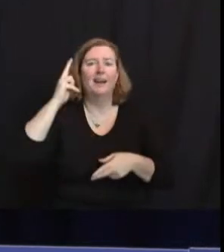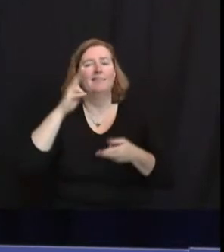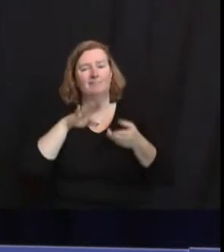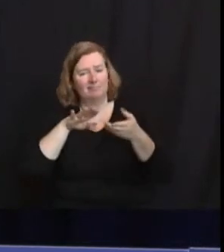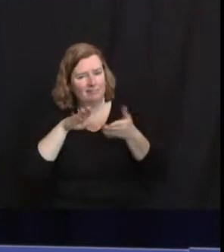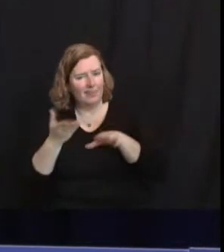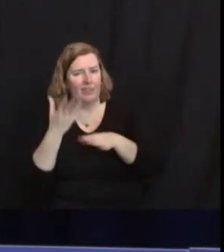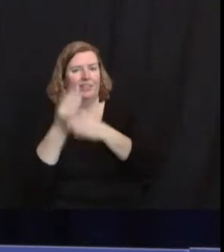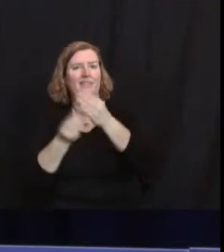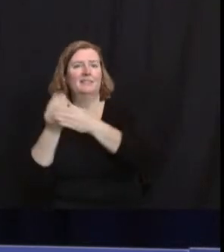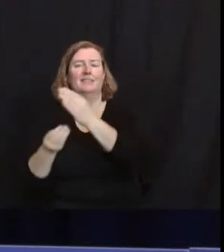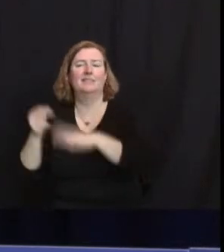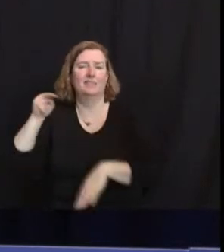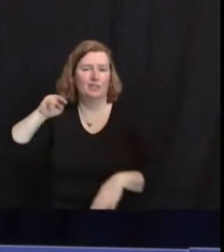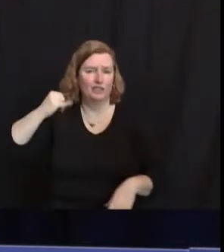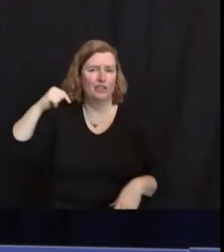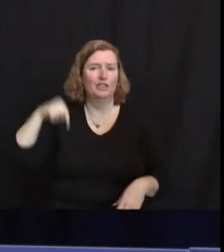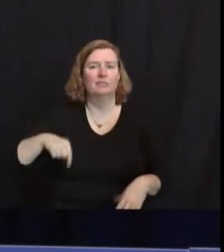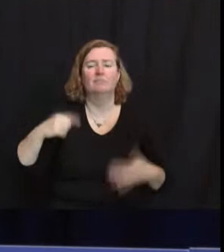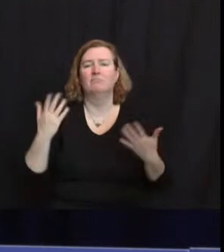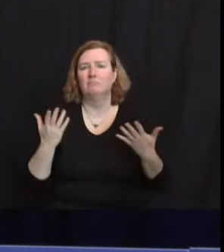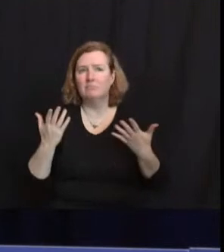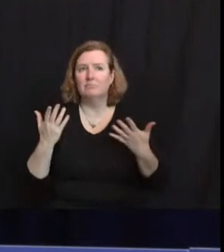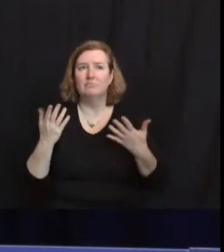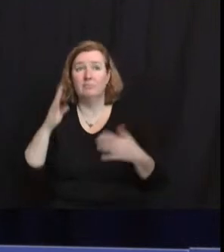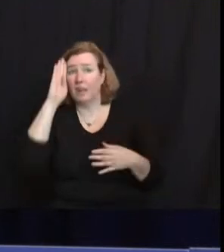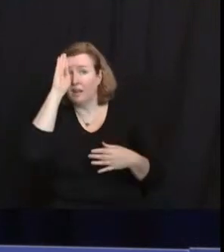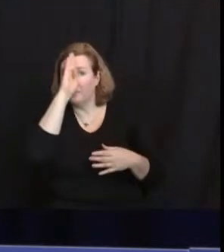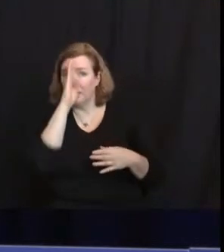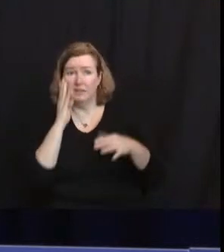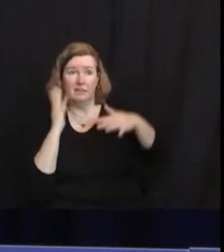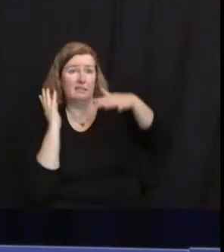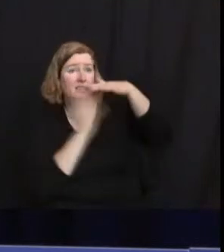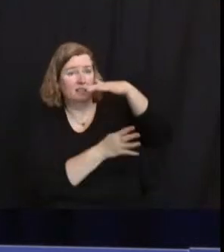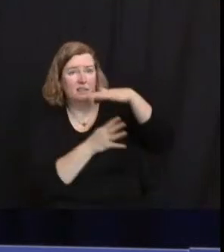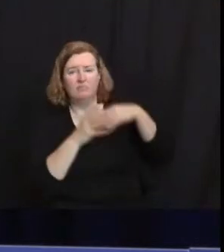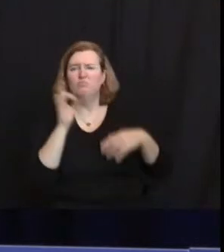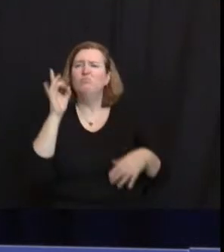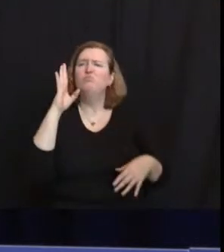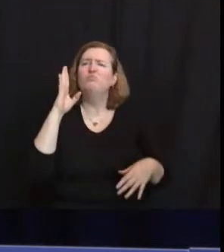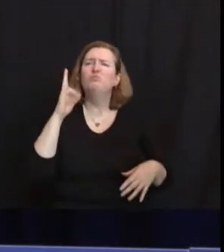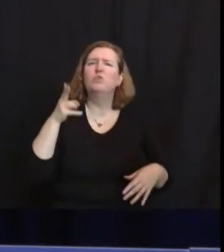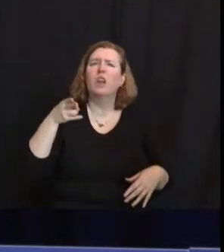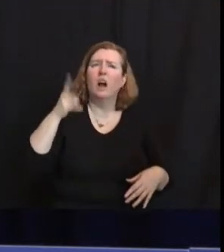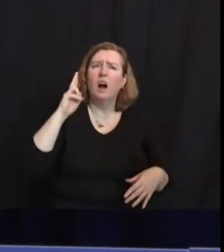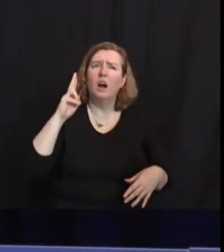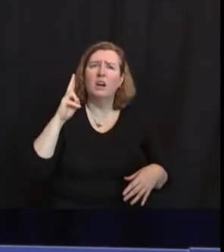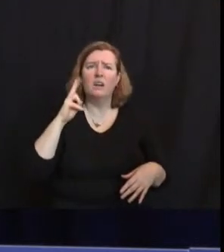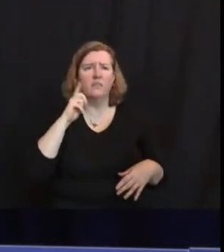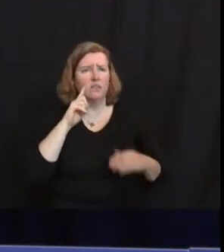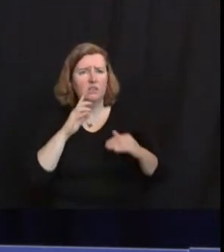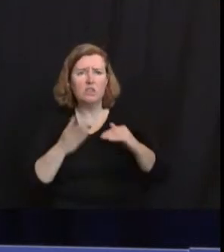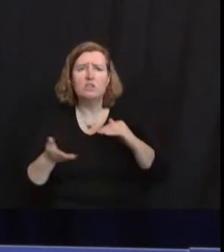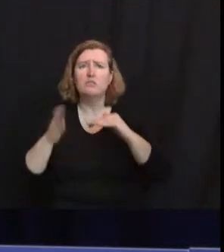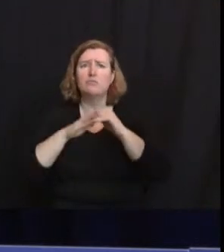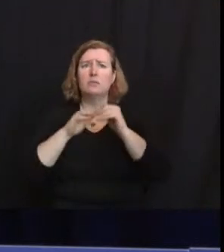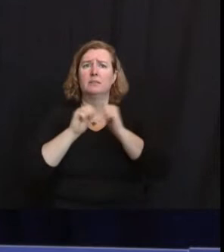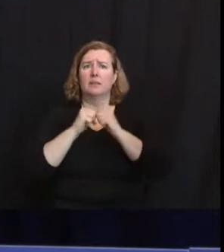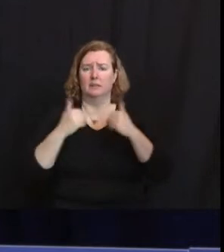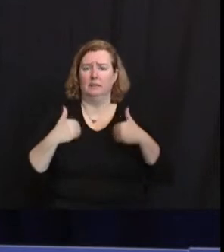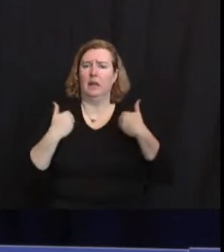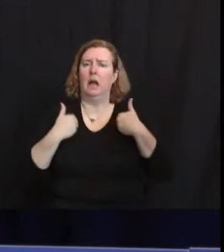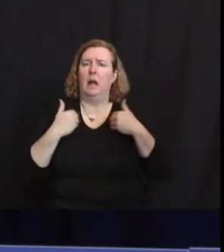in our state. Hospitalizations remain high, and we are seeing increases primarily among younger